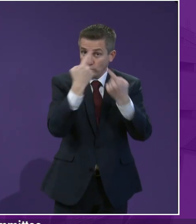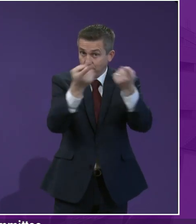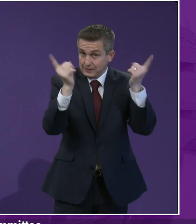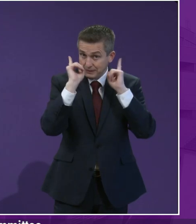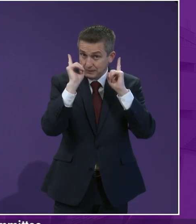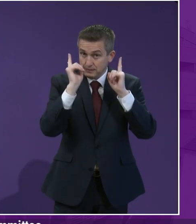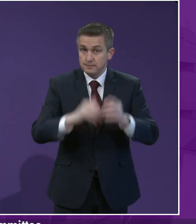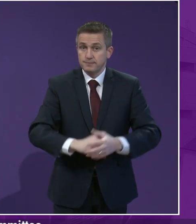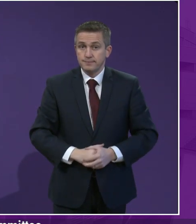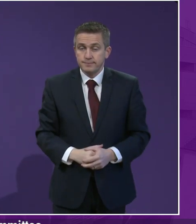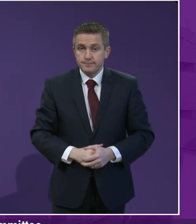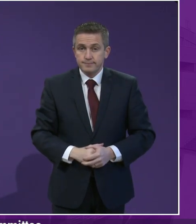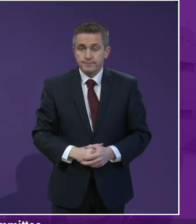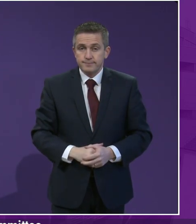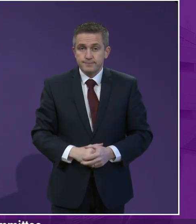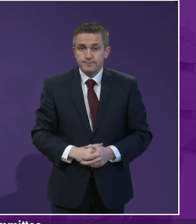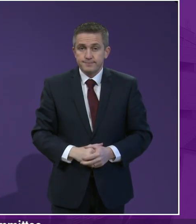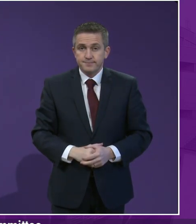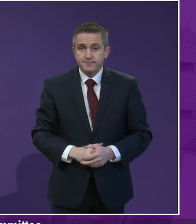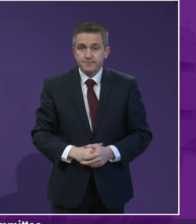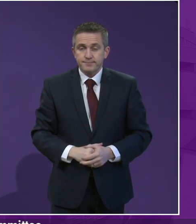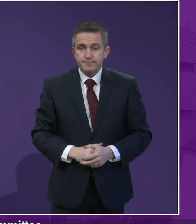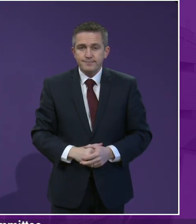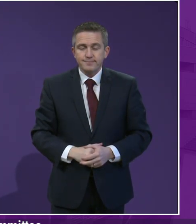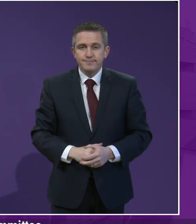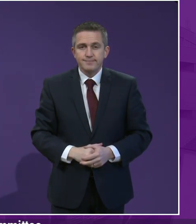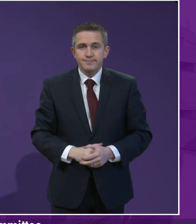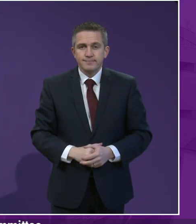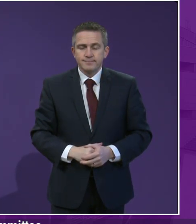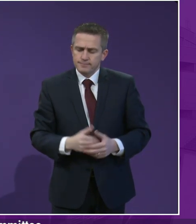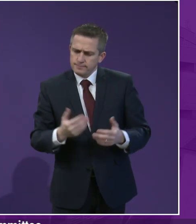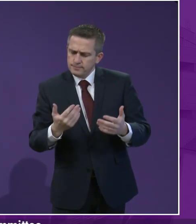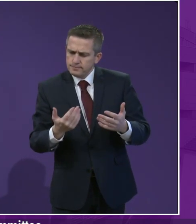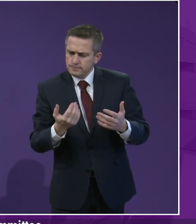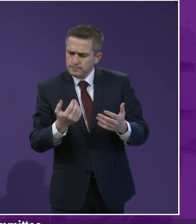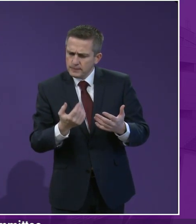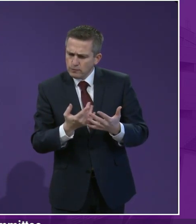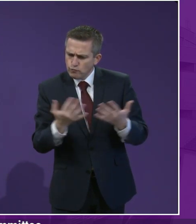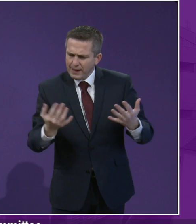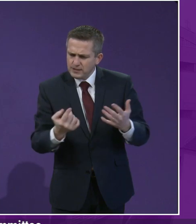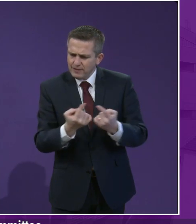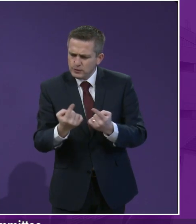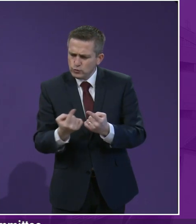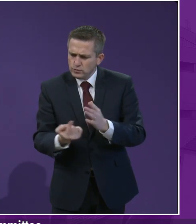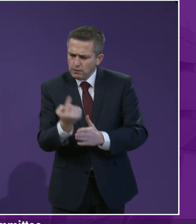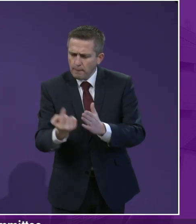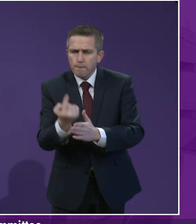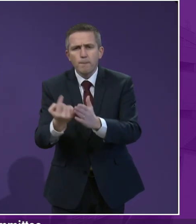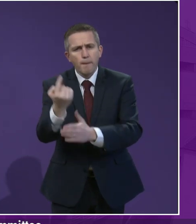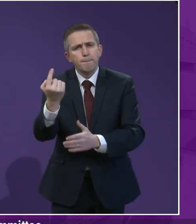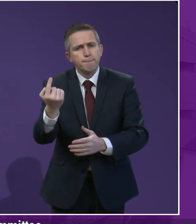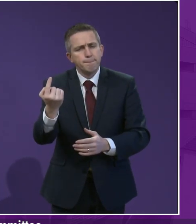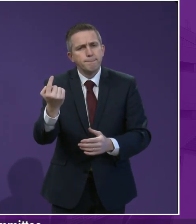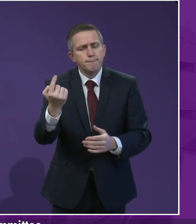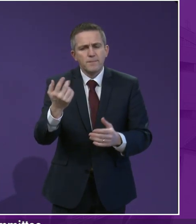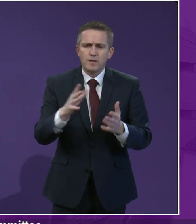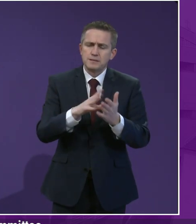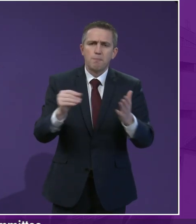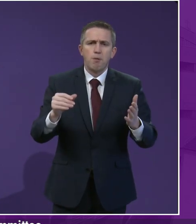can support students with applications. That would definitely, I think, alleviate some of that pre-entry worry that students